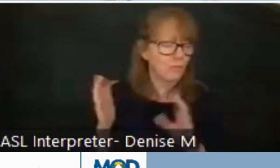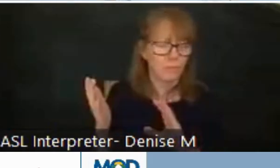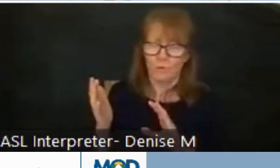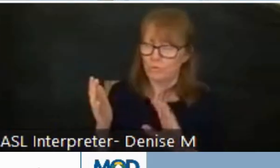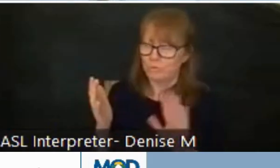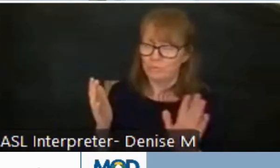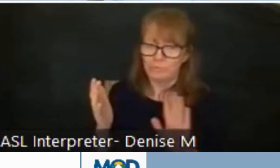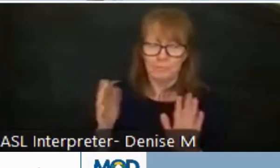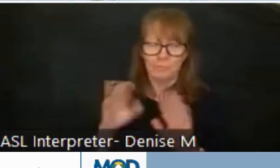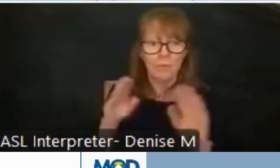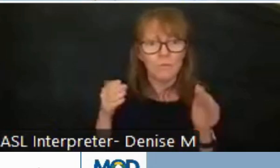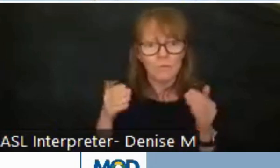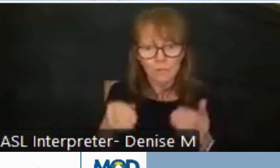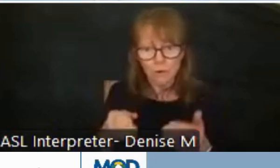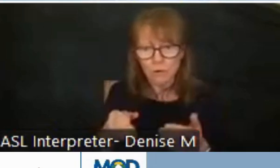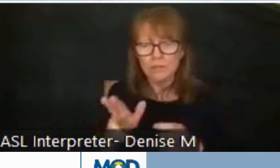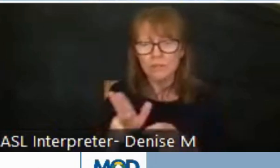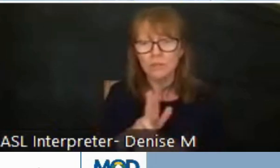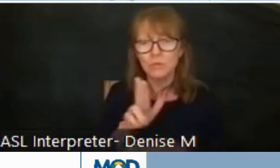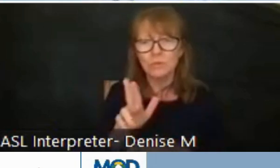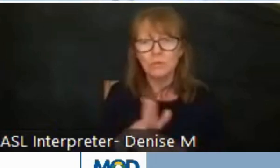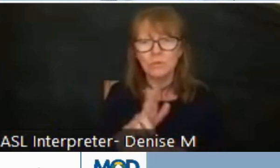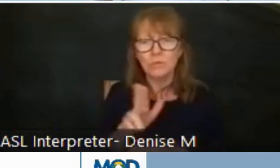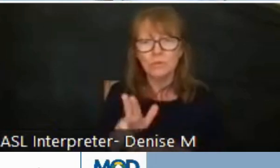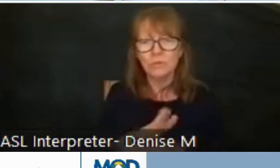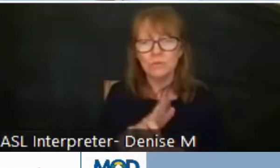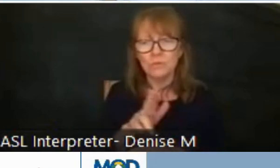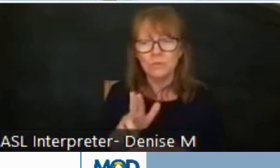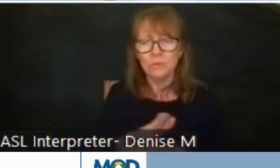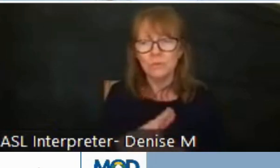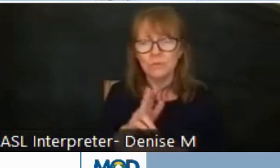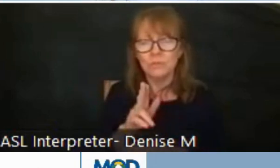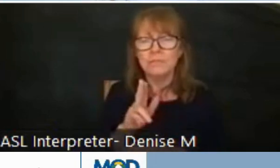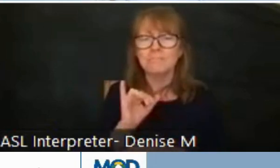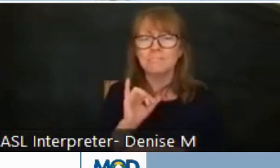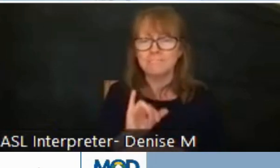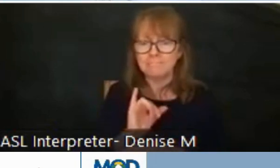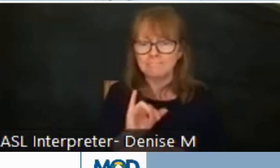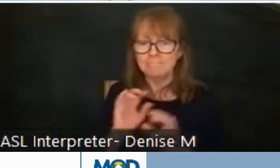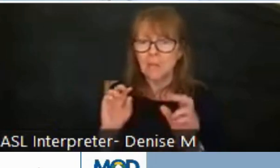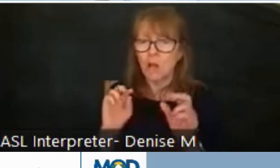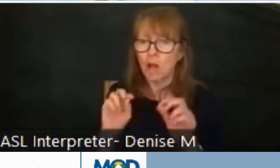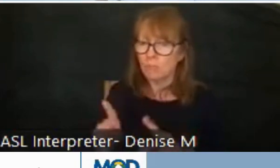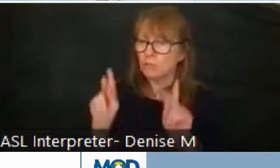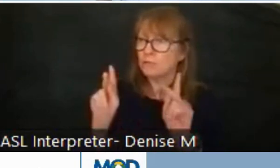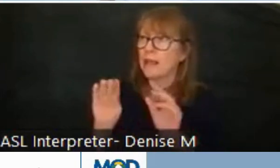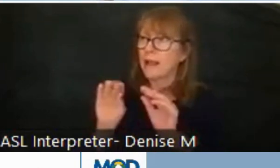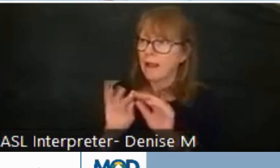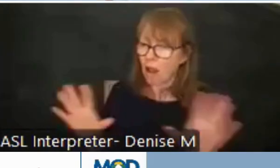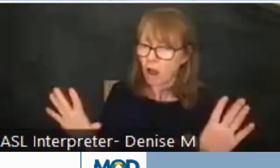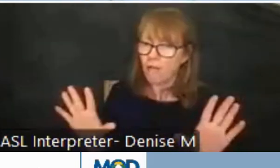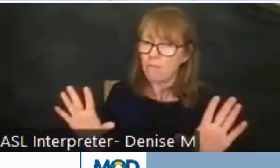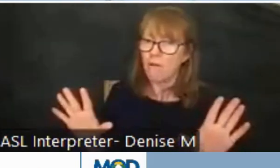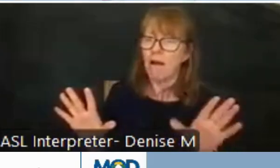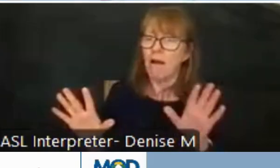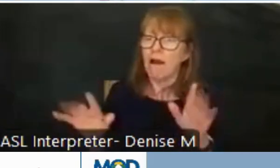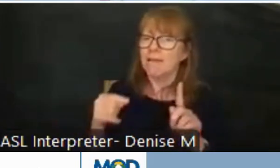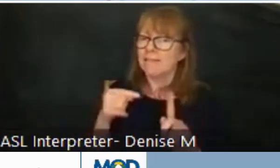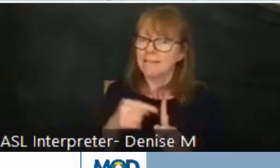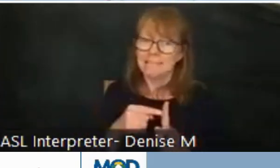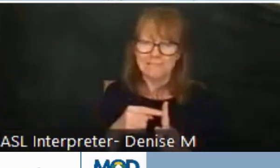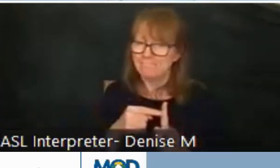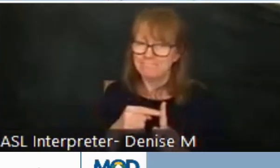Focus on using it as an opportunity to clarify your obstacle and what would make a solution effective for